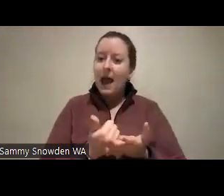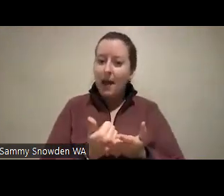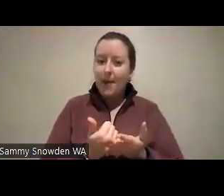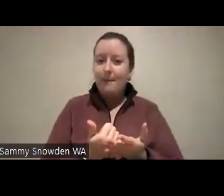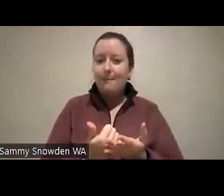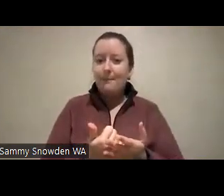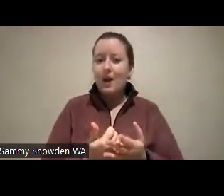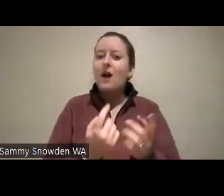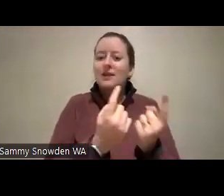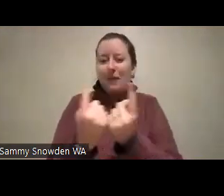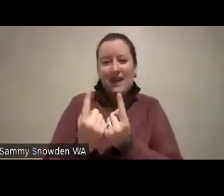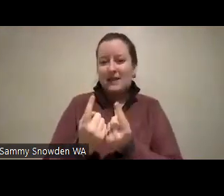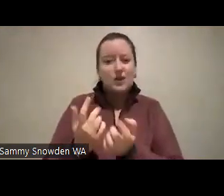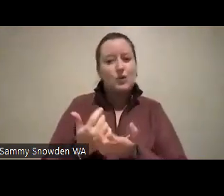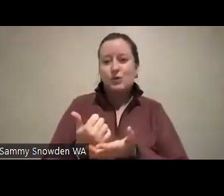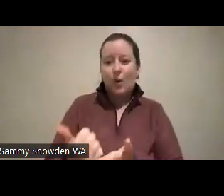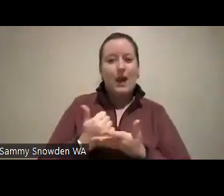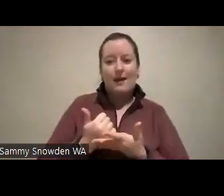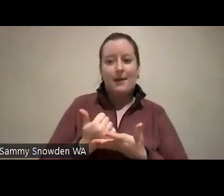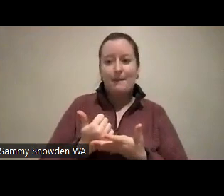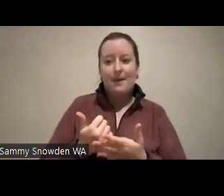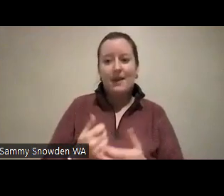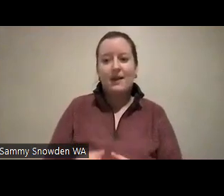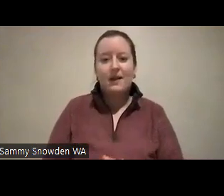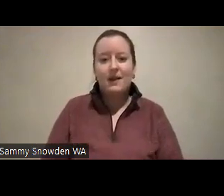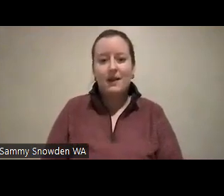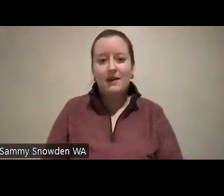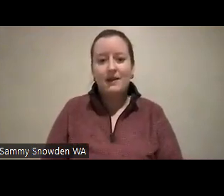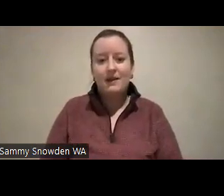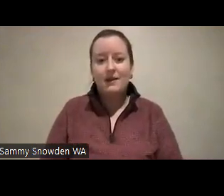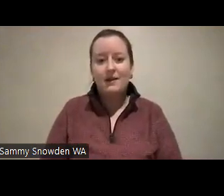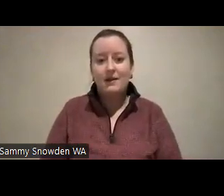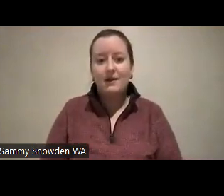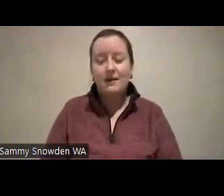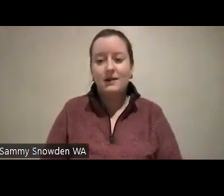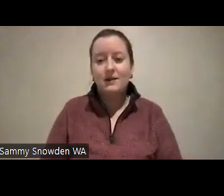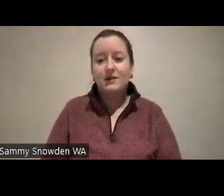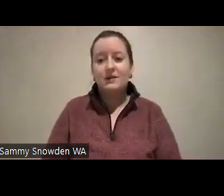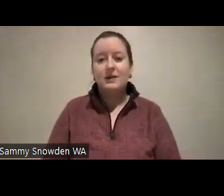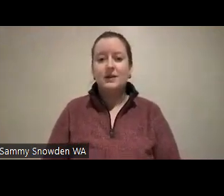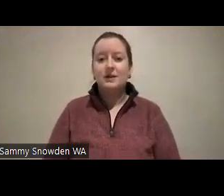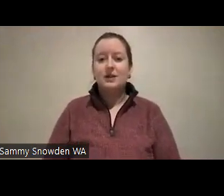have to find what works for you. It's been recommended that we keep a sleep schedule.